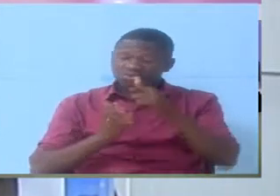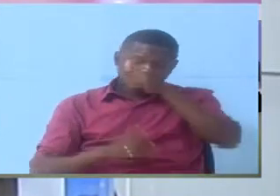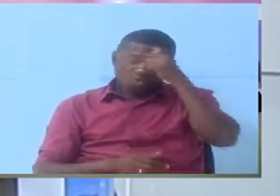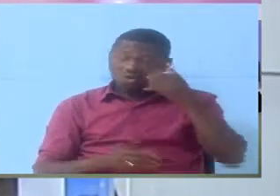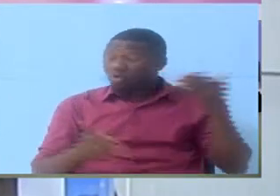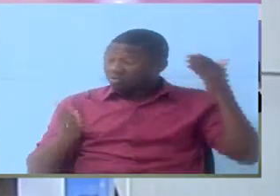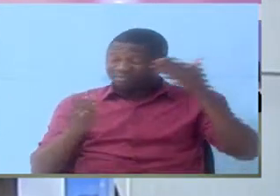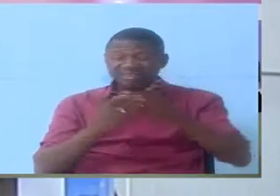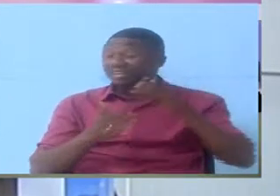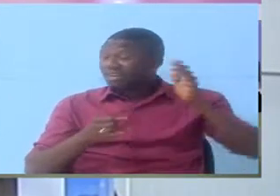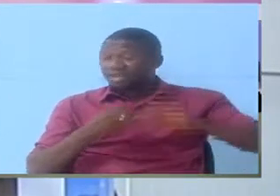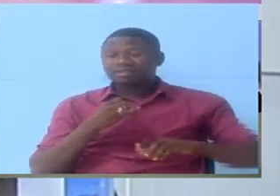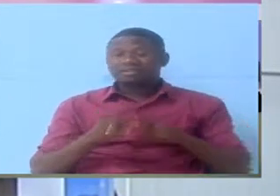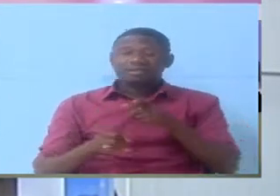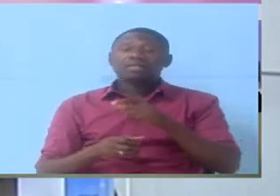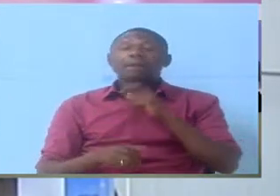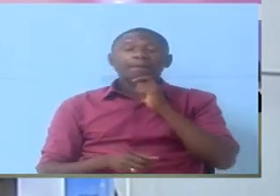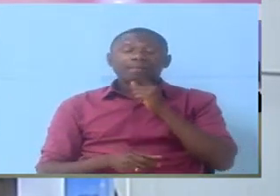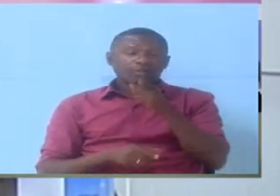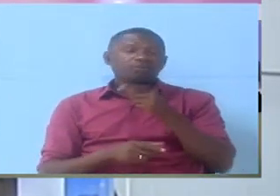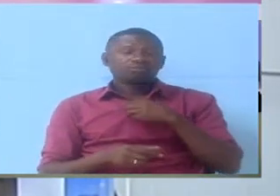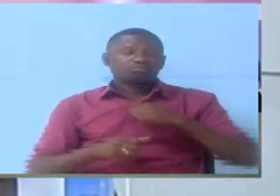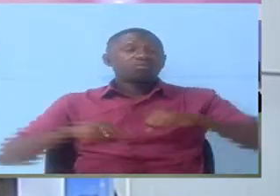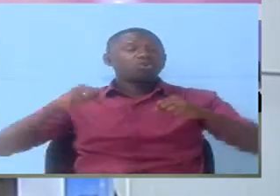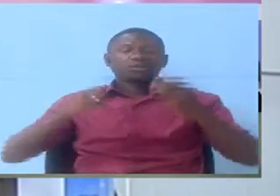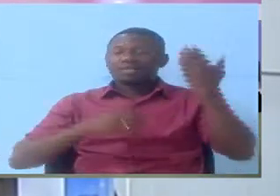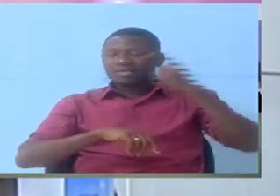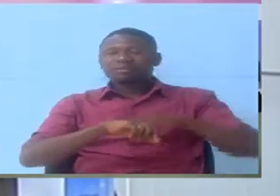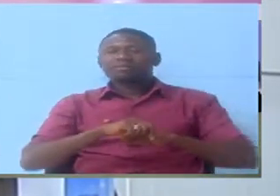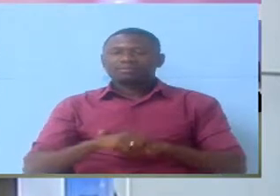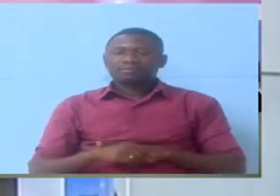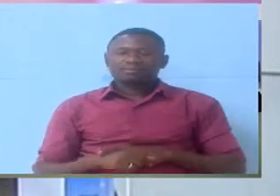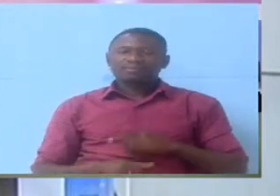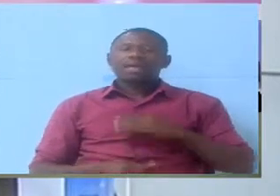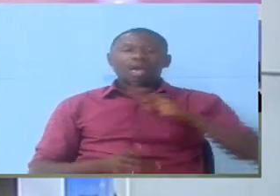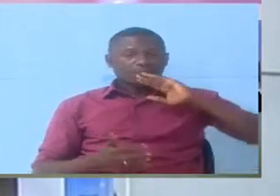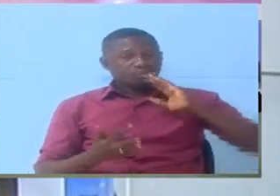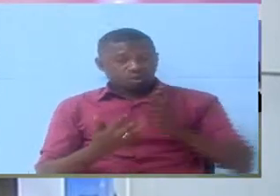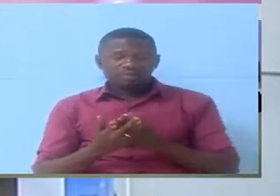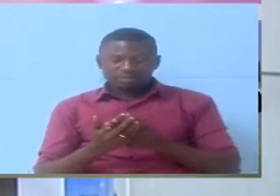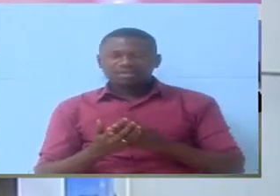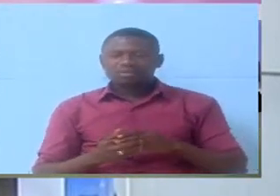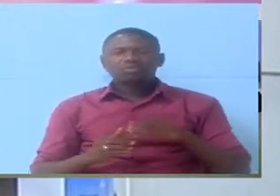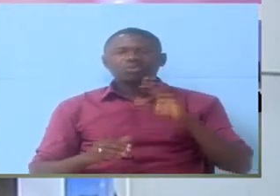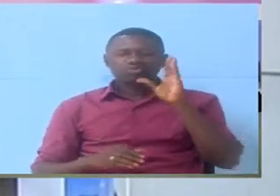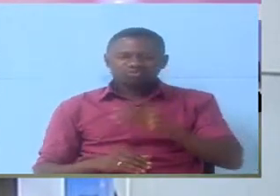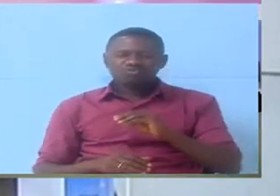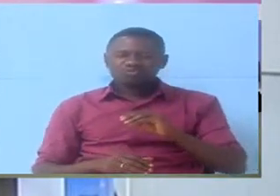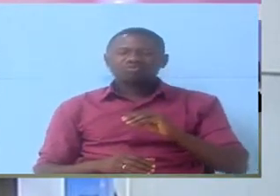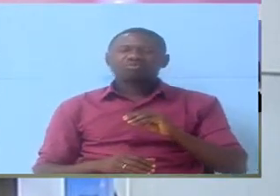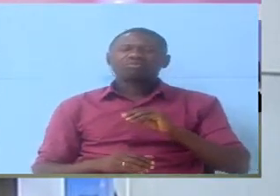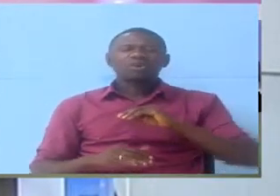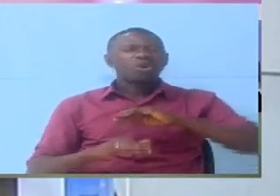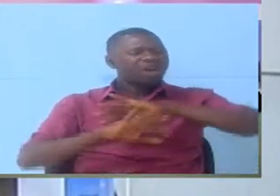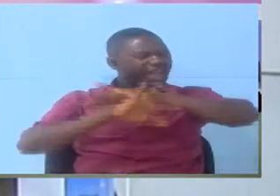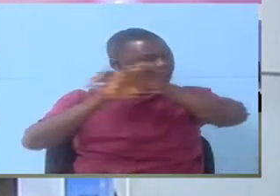Babukar was my boss. Babukar muntela nyaton kole. I said, sir, we will do everything possible. To get